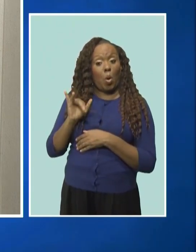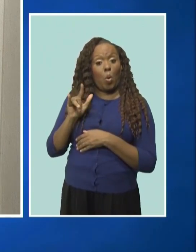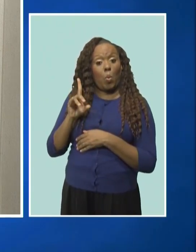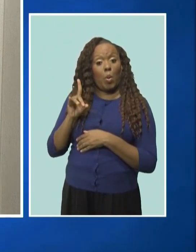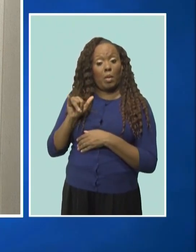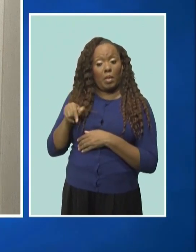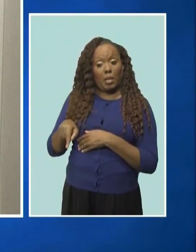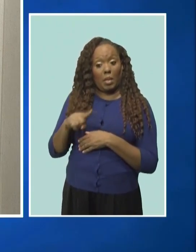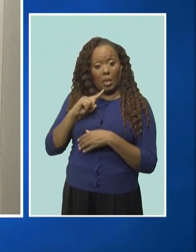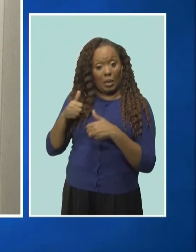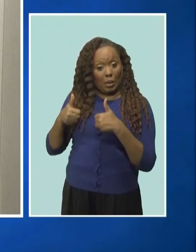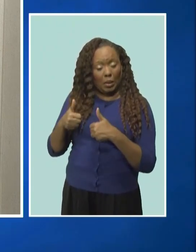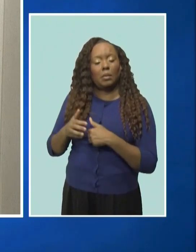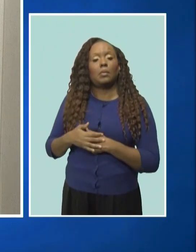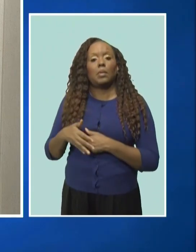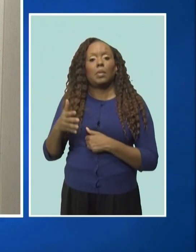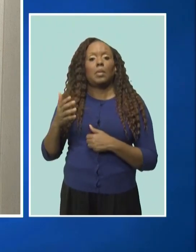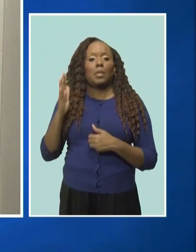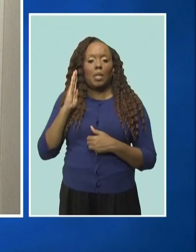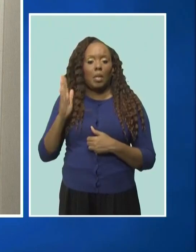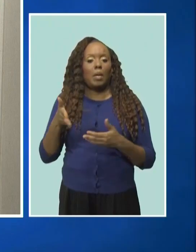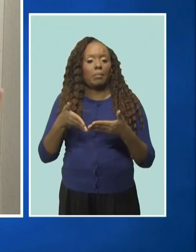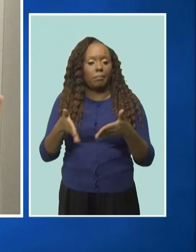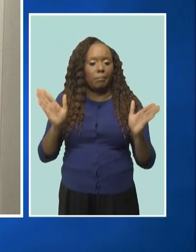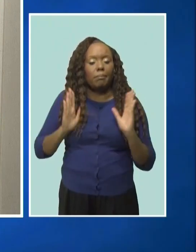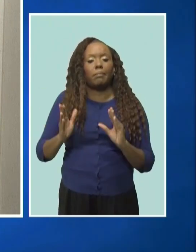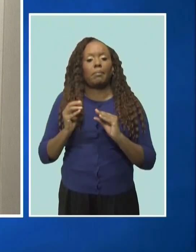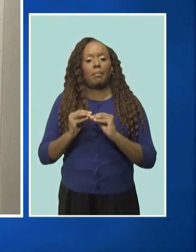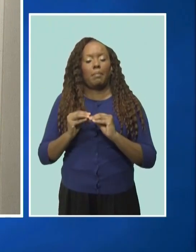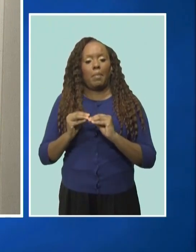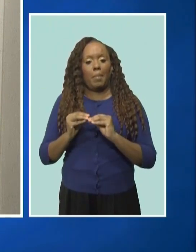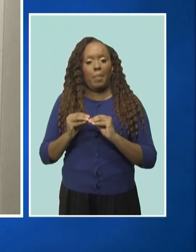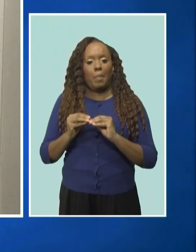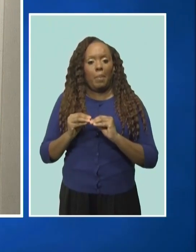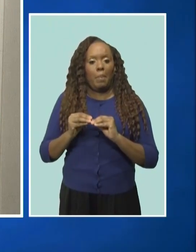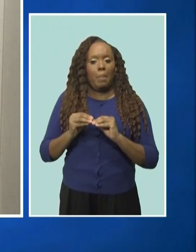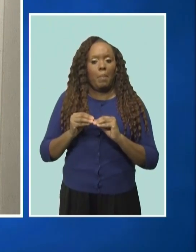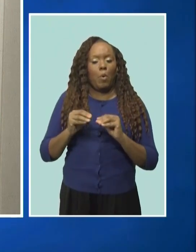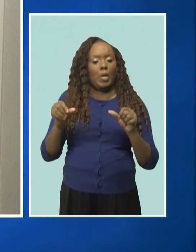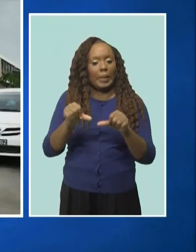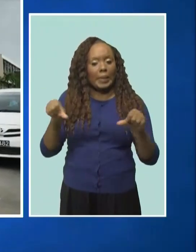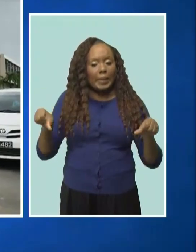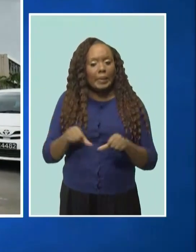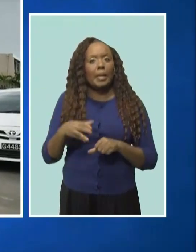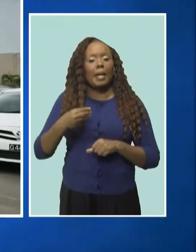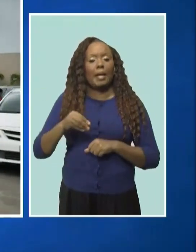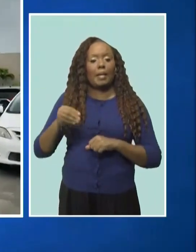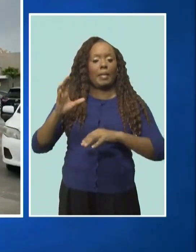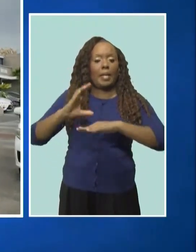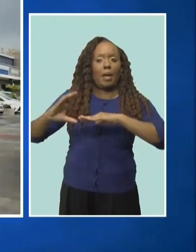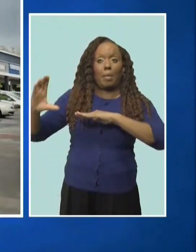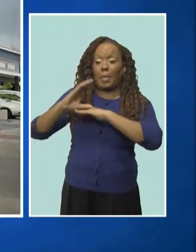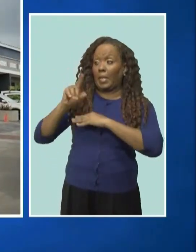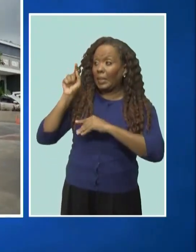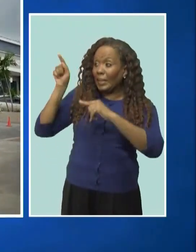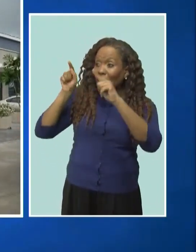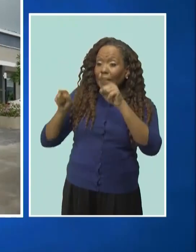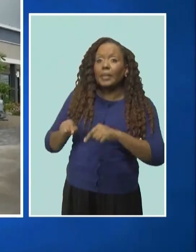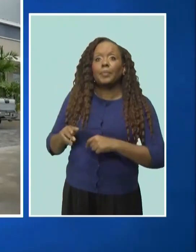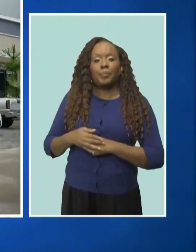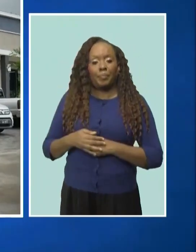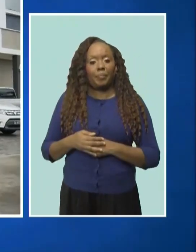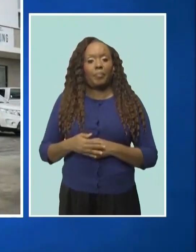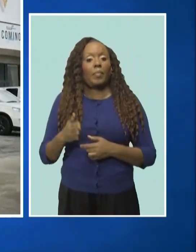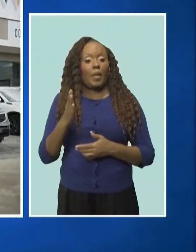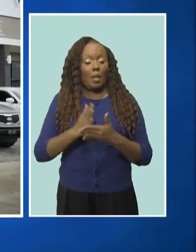well, you know, to expand to Barbados and then to the wider Caribbean. Mr. Armstrong notes the initiative has started to bear fruit